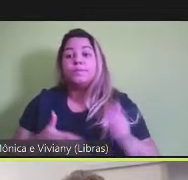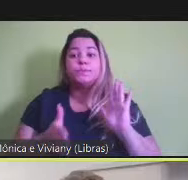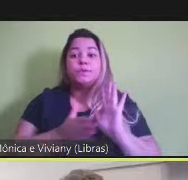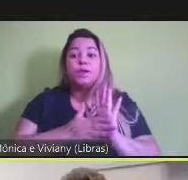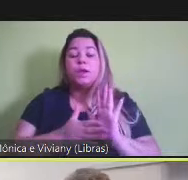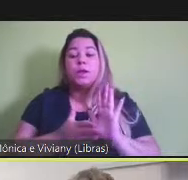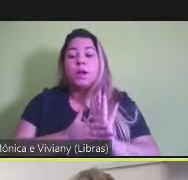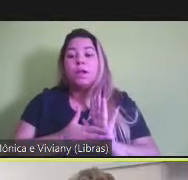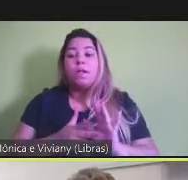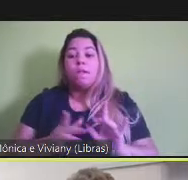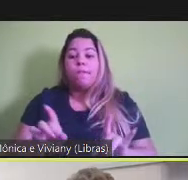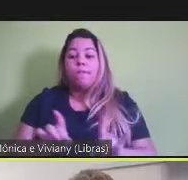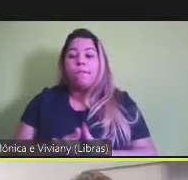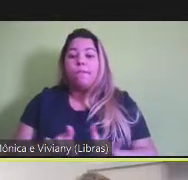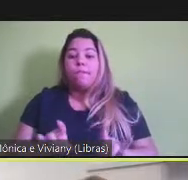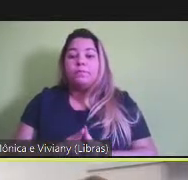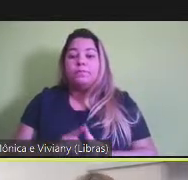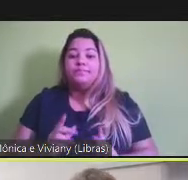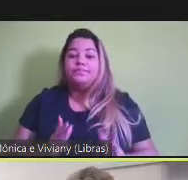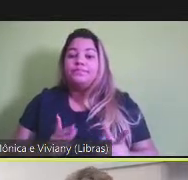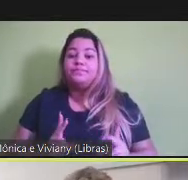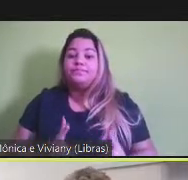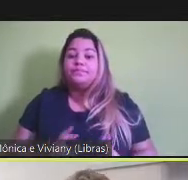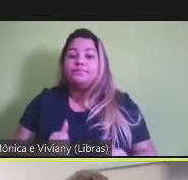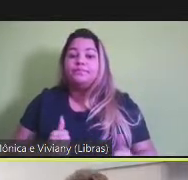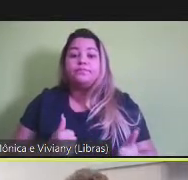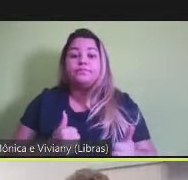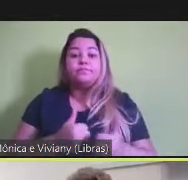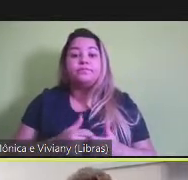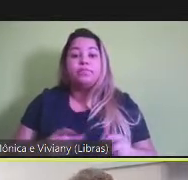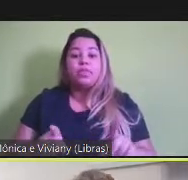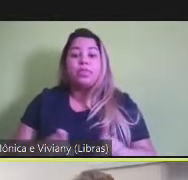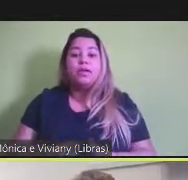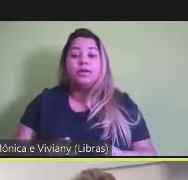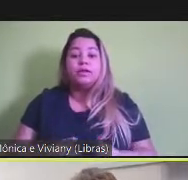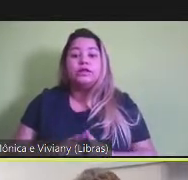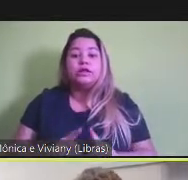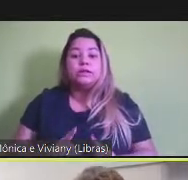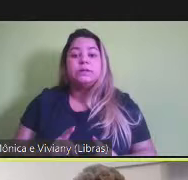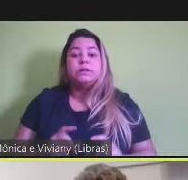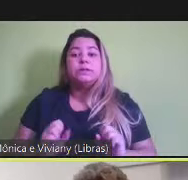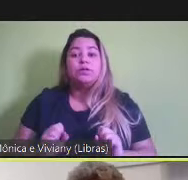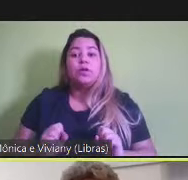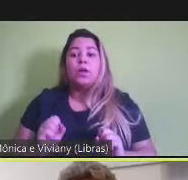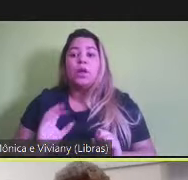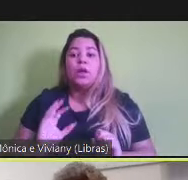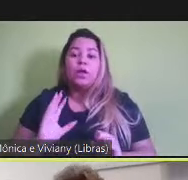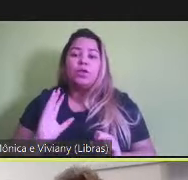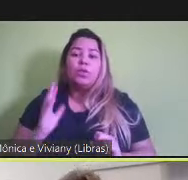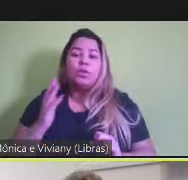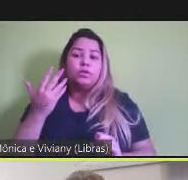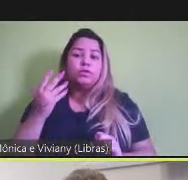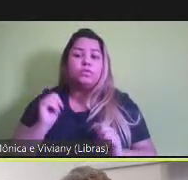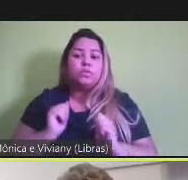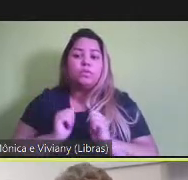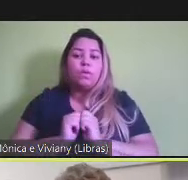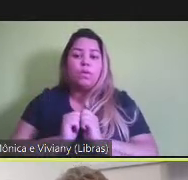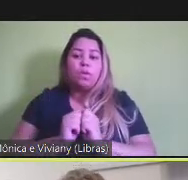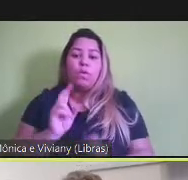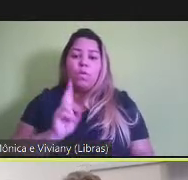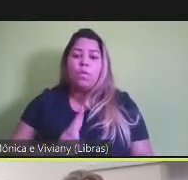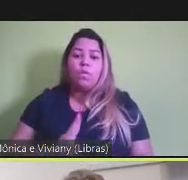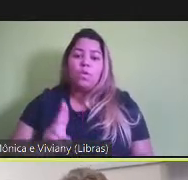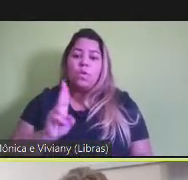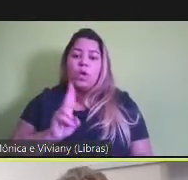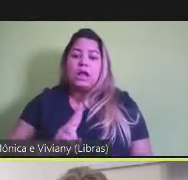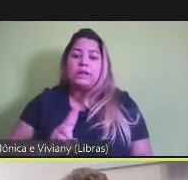proposal to care and segments that are being done. Does it have a condition? They need to decide this amongst themselves. So